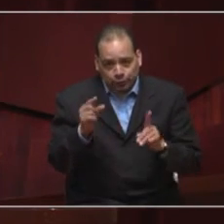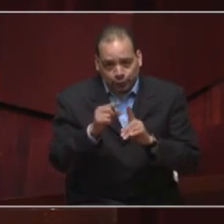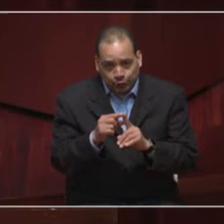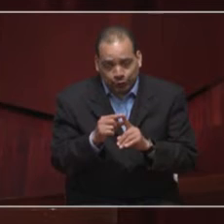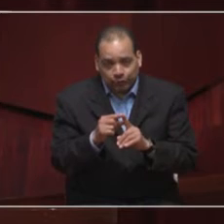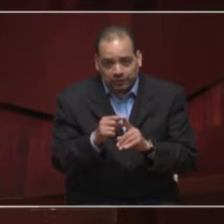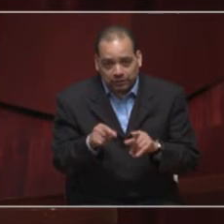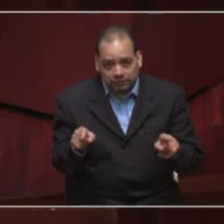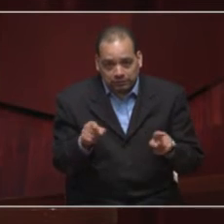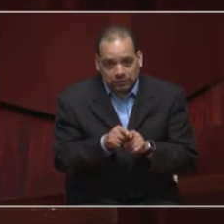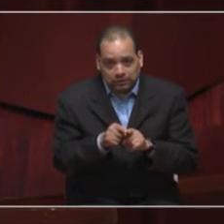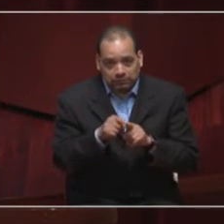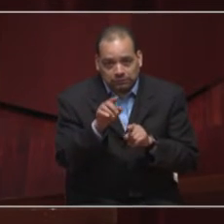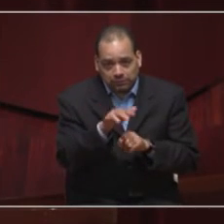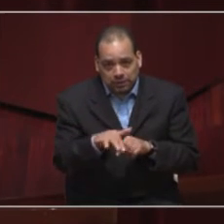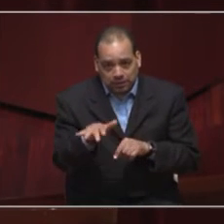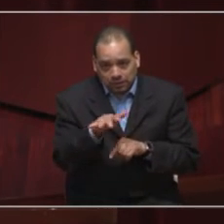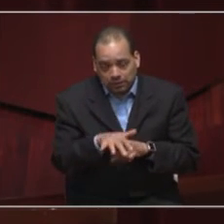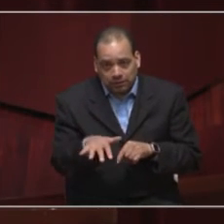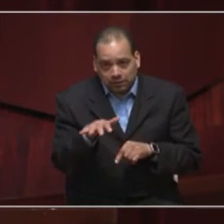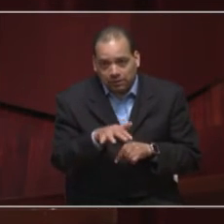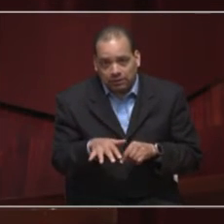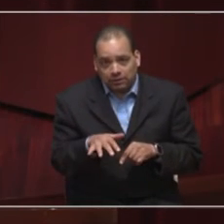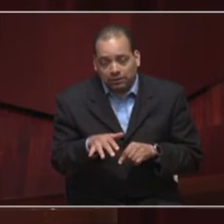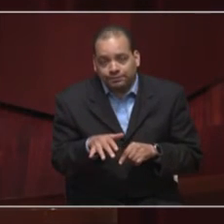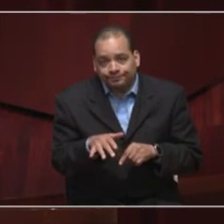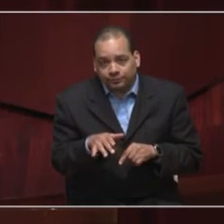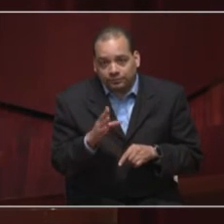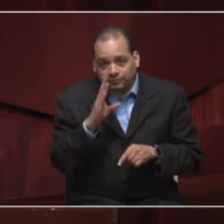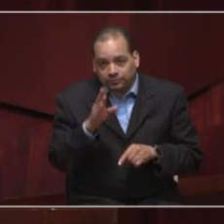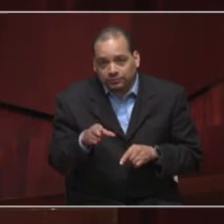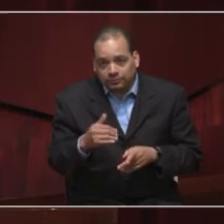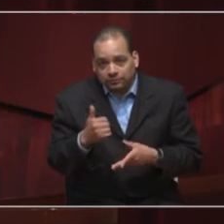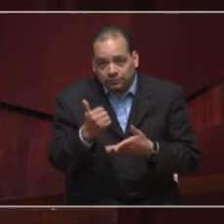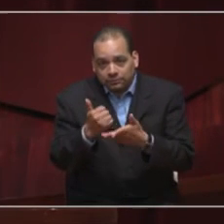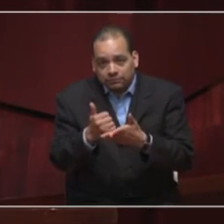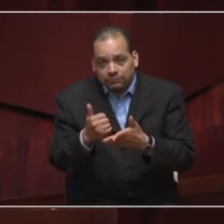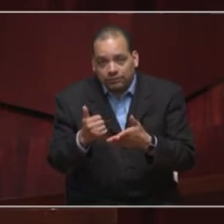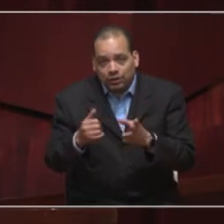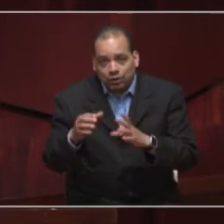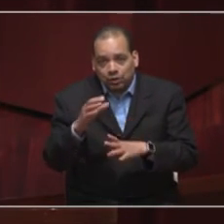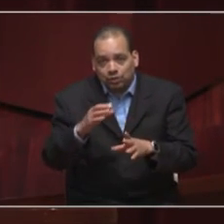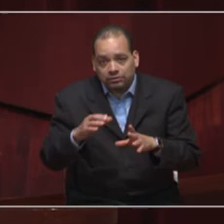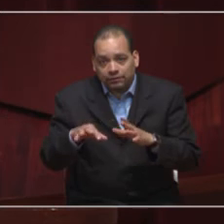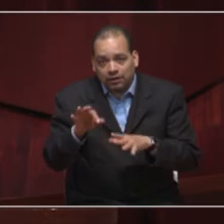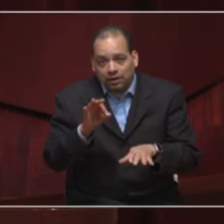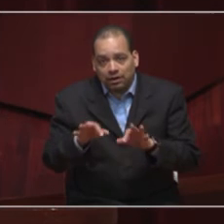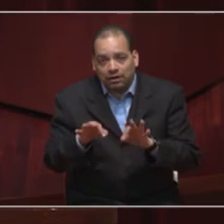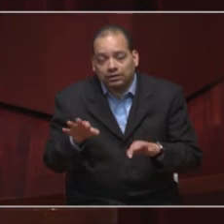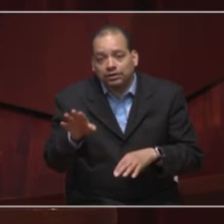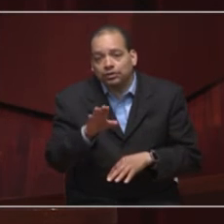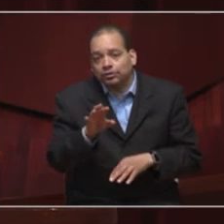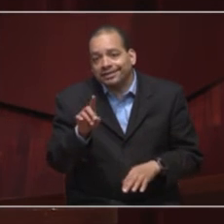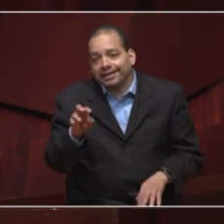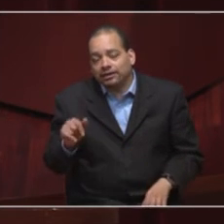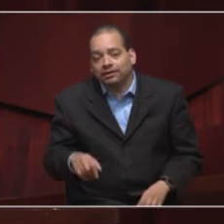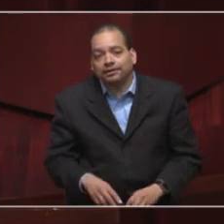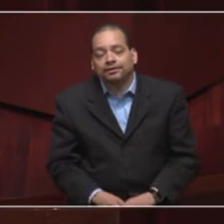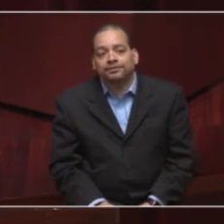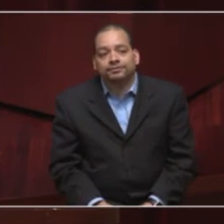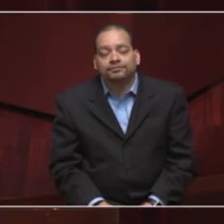same way in all of your records transfers, that's going to help you in your search for some of your data. Certainly